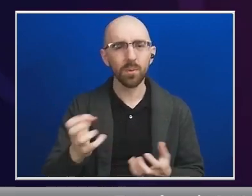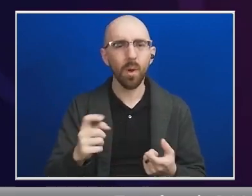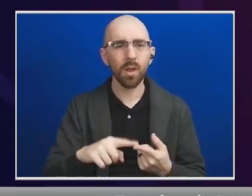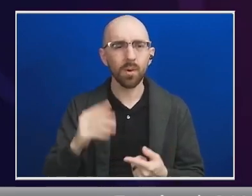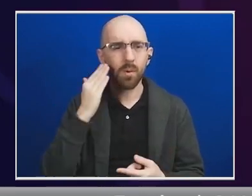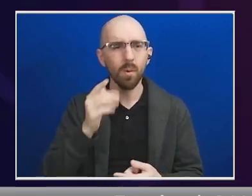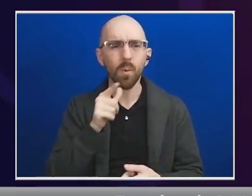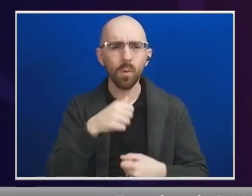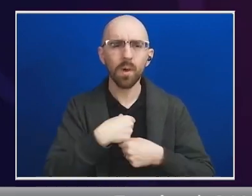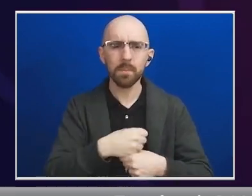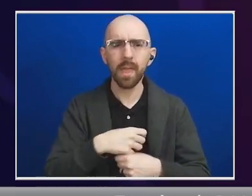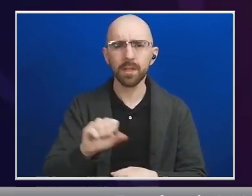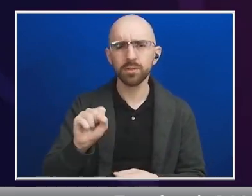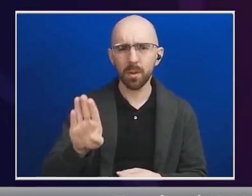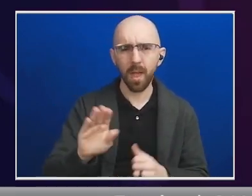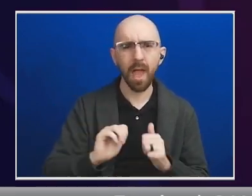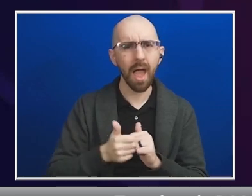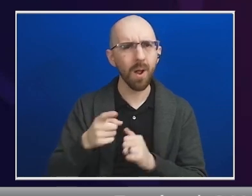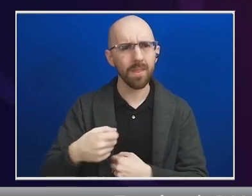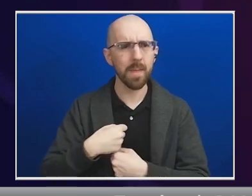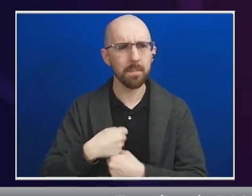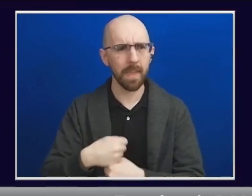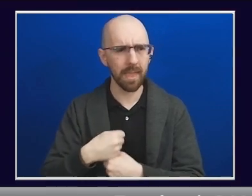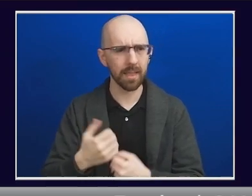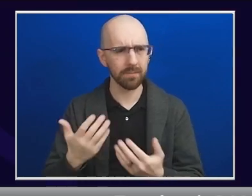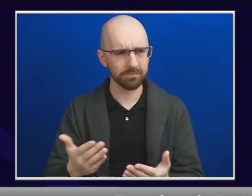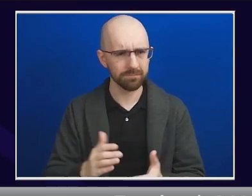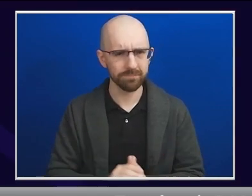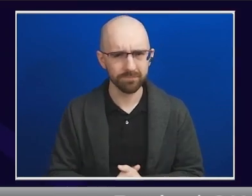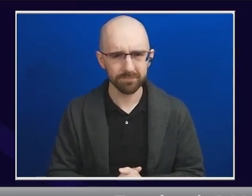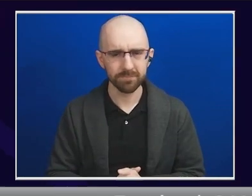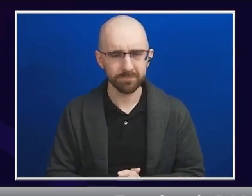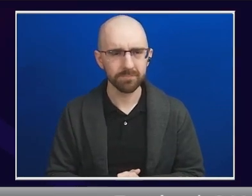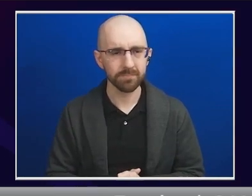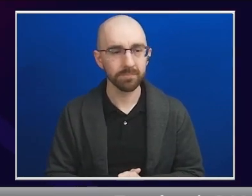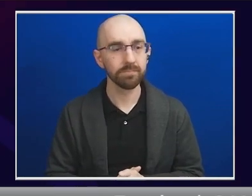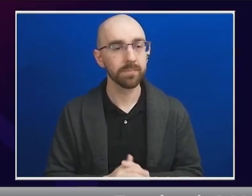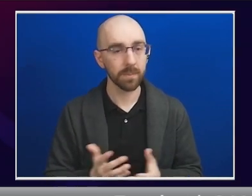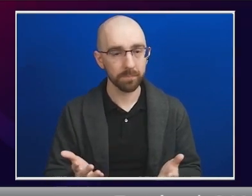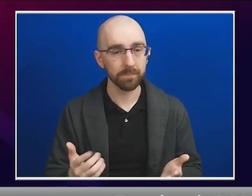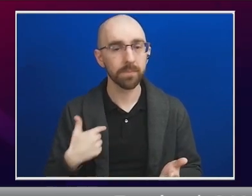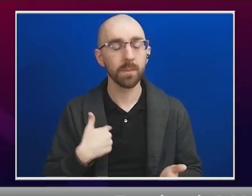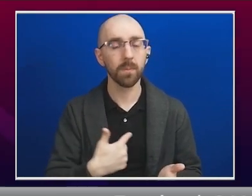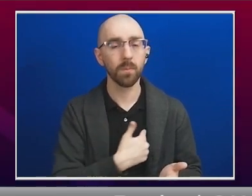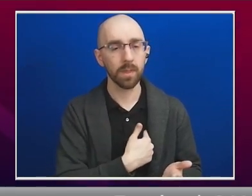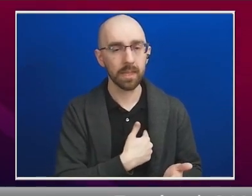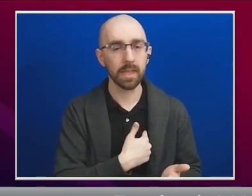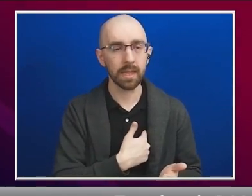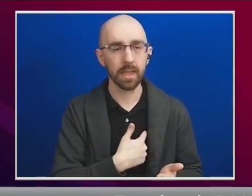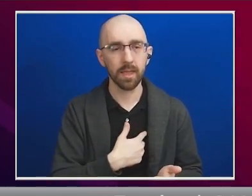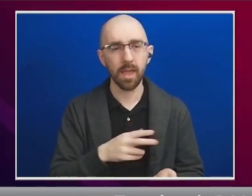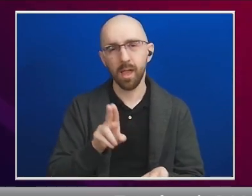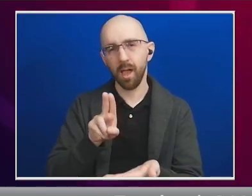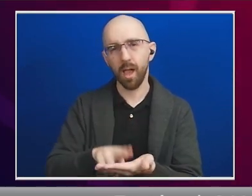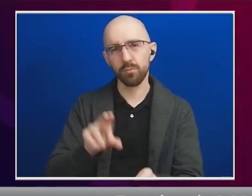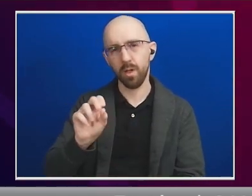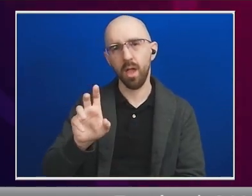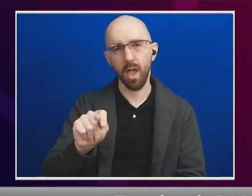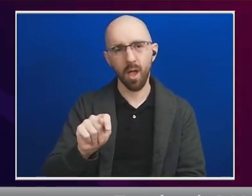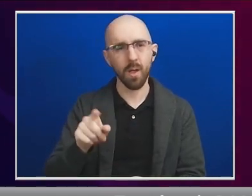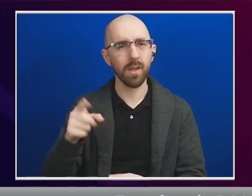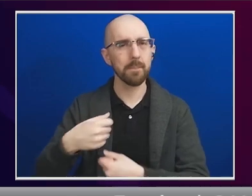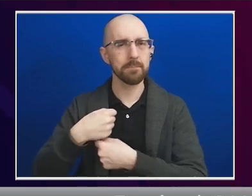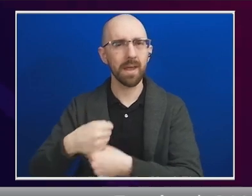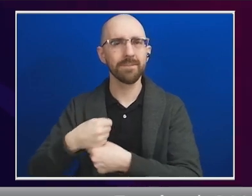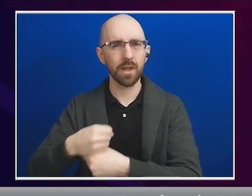shadow buddies and how are they made? So we contract out a manufacturing plant in